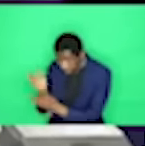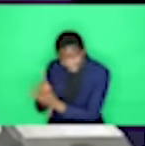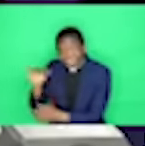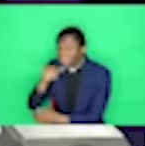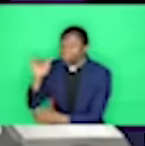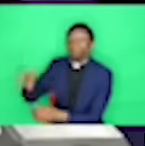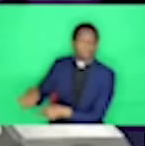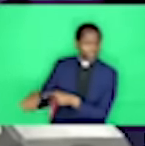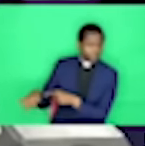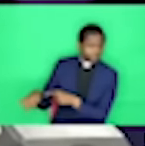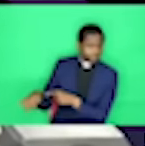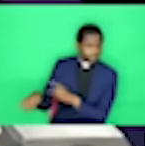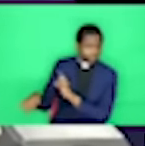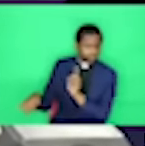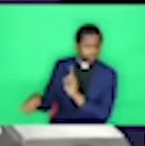But